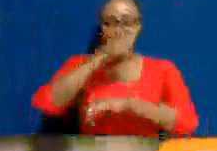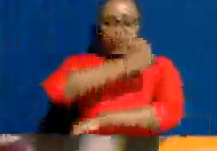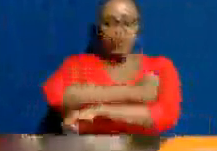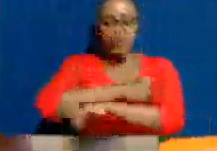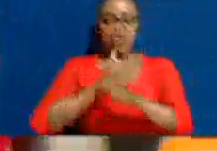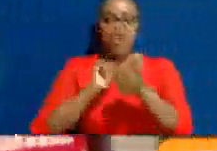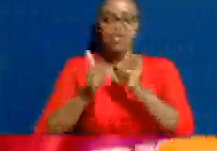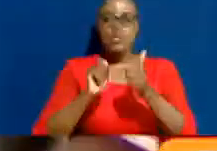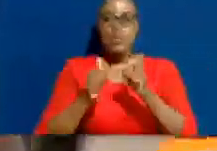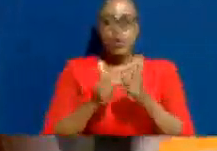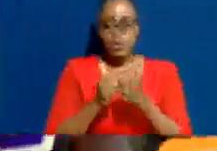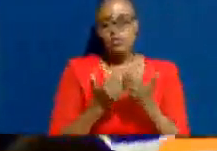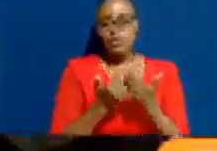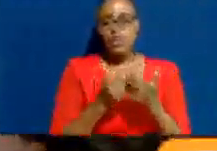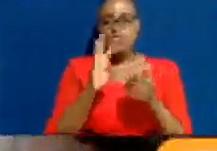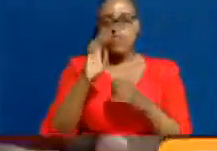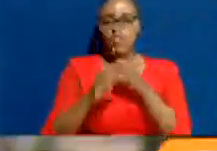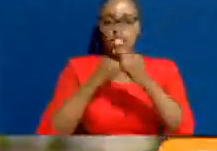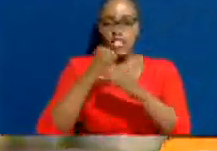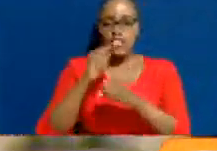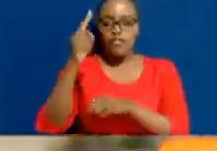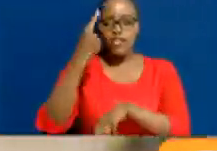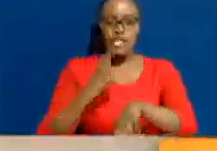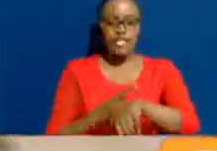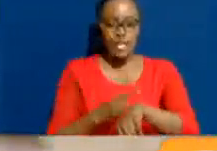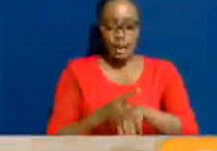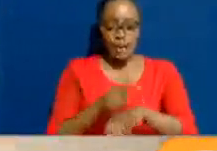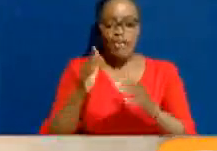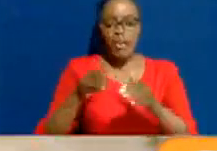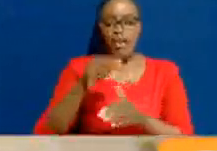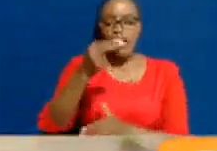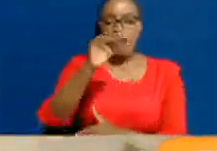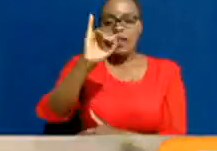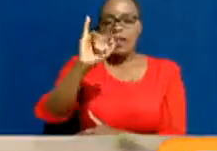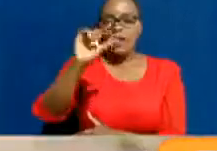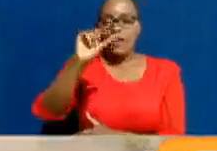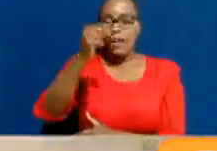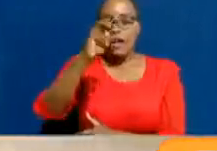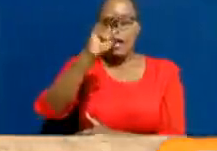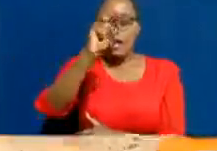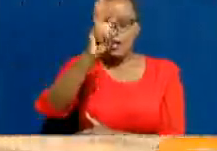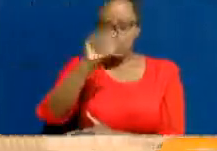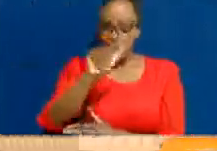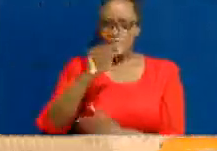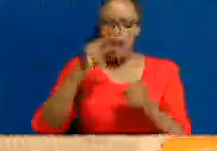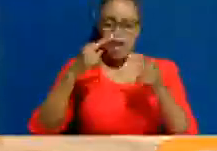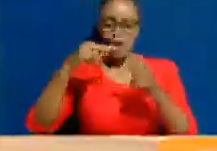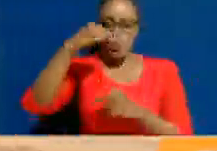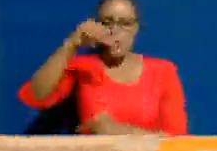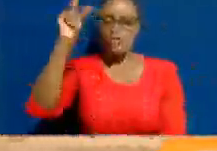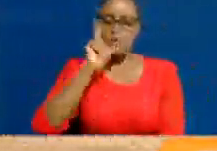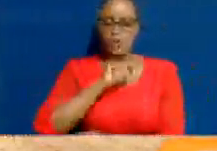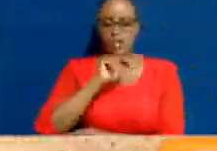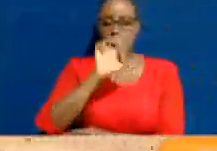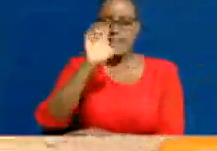sports competitions after 40 years, and for the first time, Highway made the finals of the East Africa School Games. But what